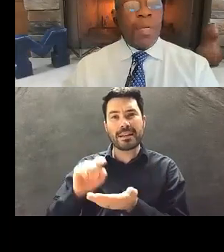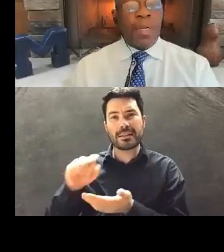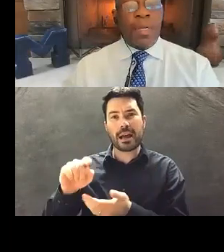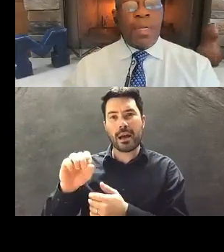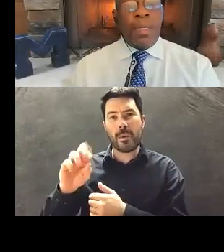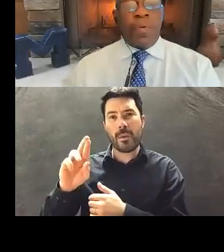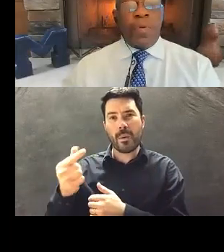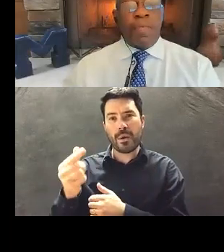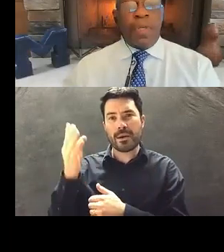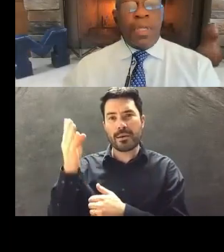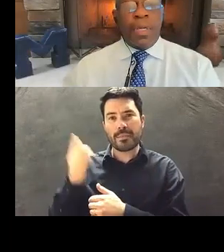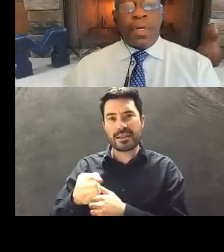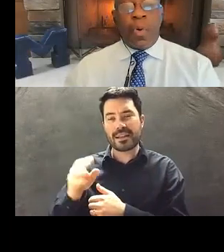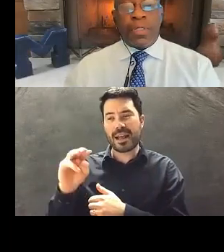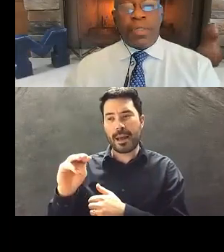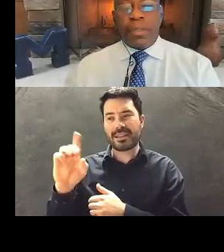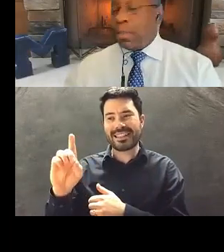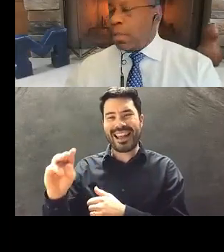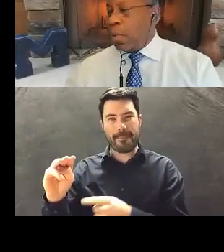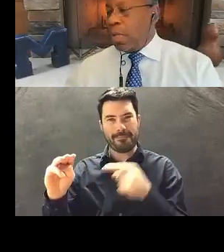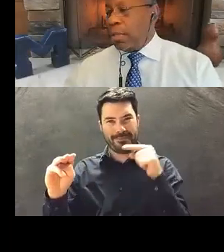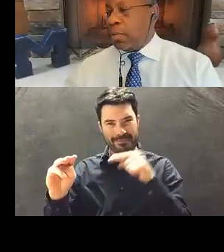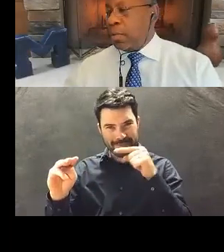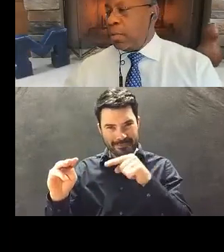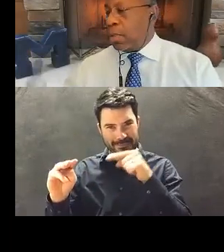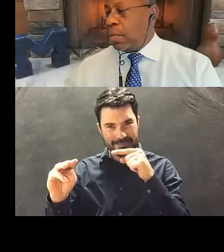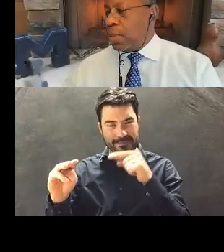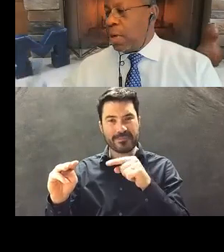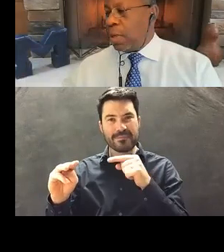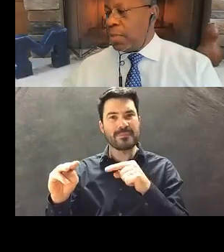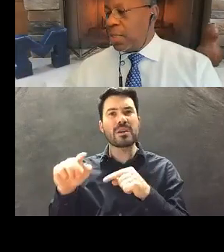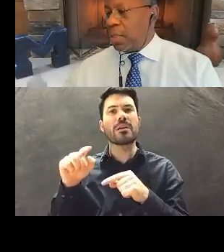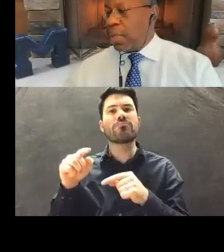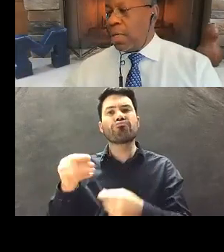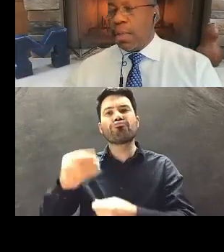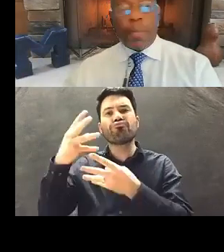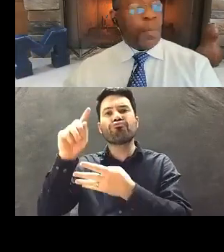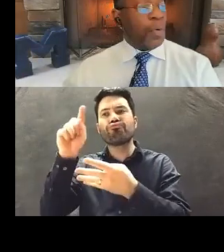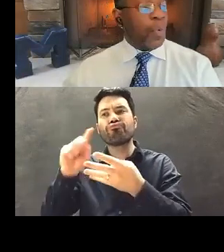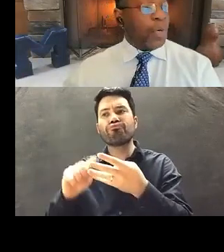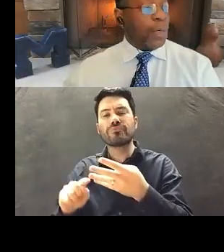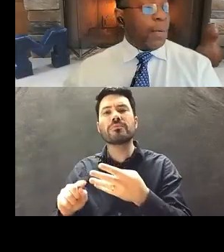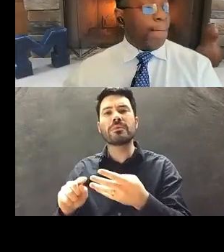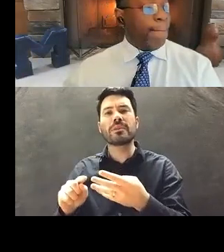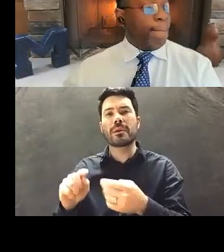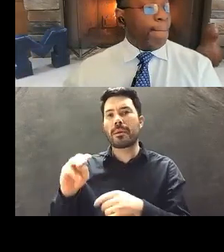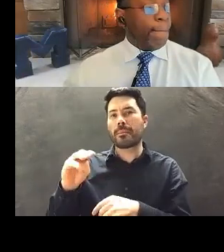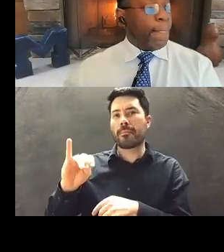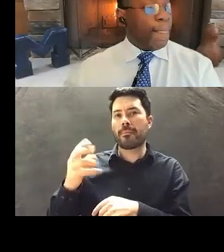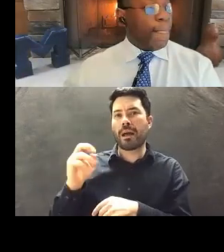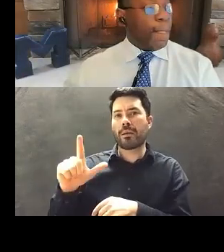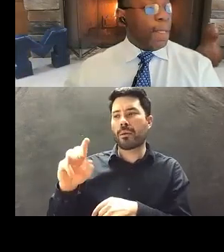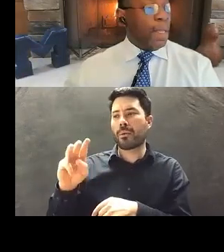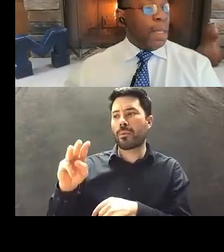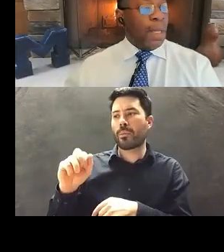mishmed.org/MDM if you have any questions related to the talk presented by Michael Wharton.